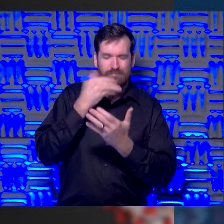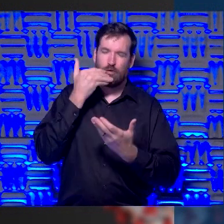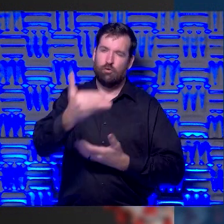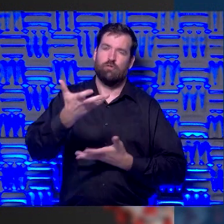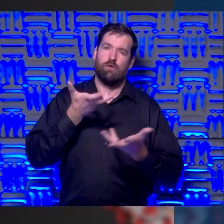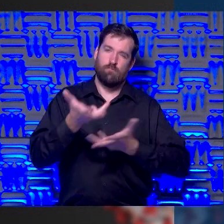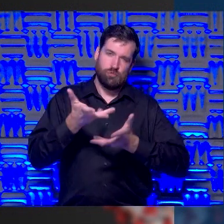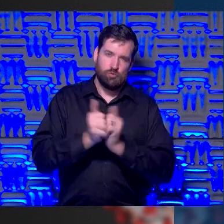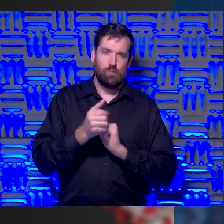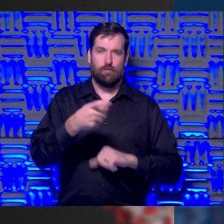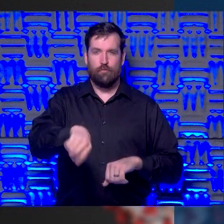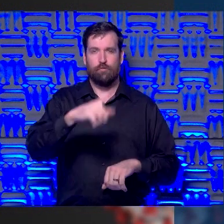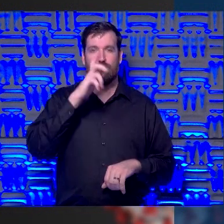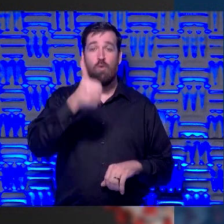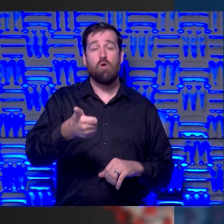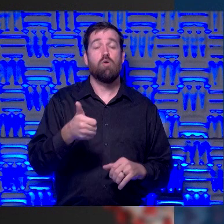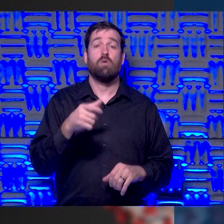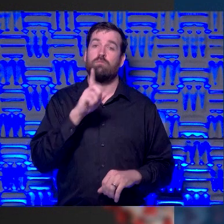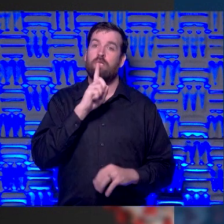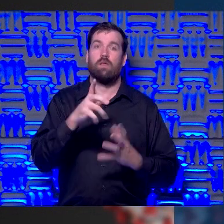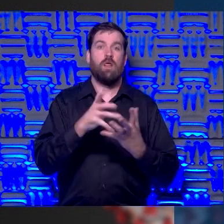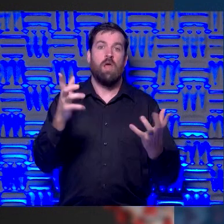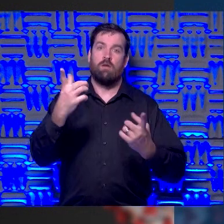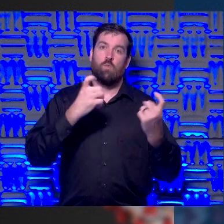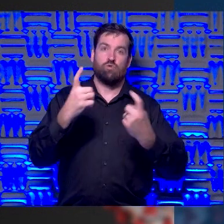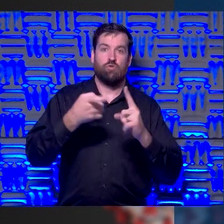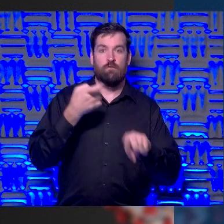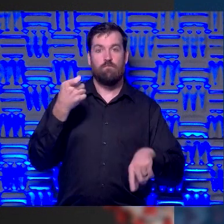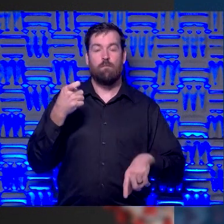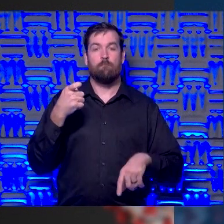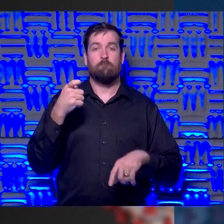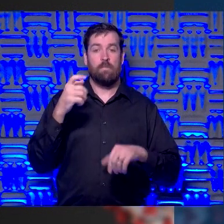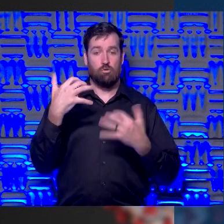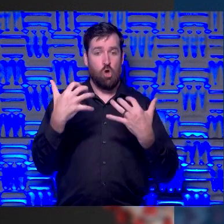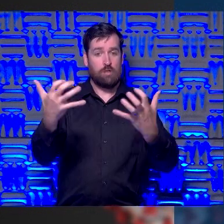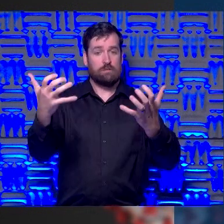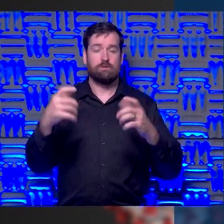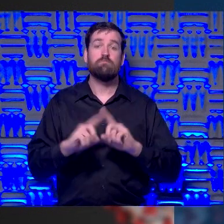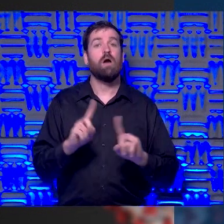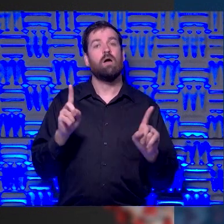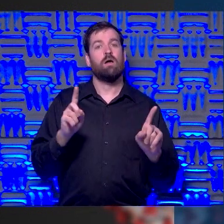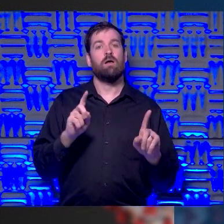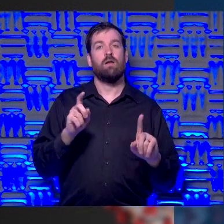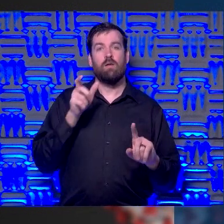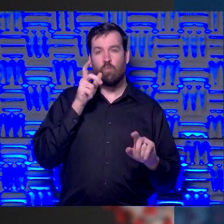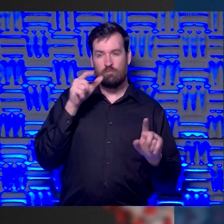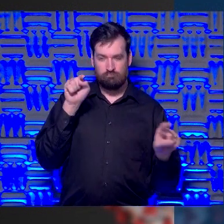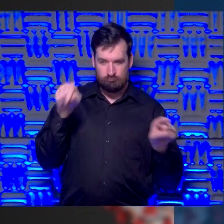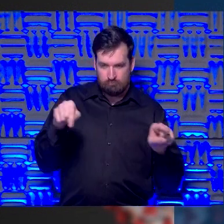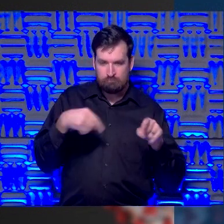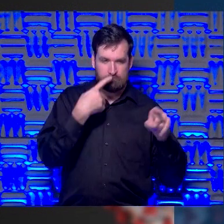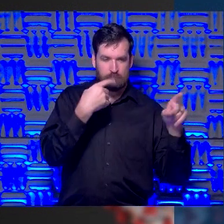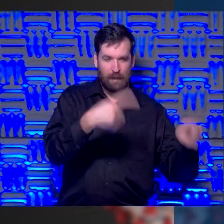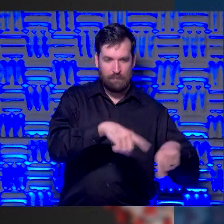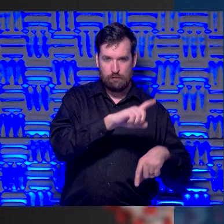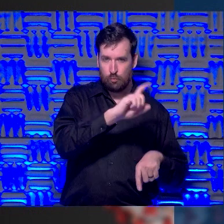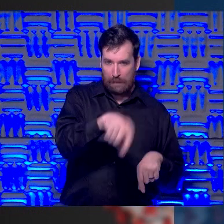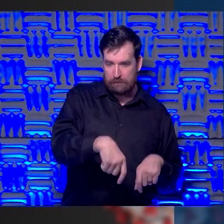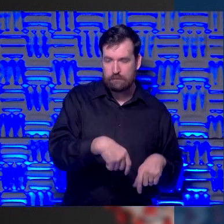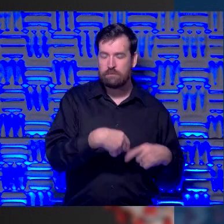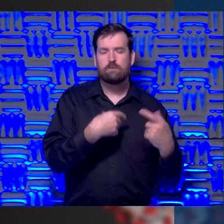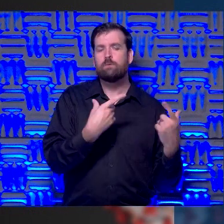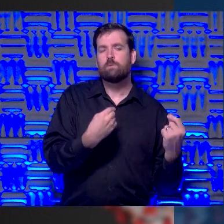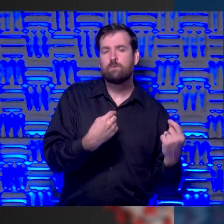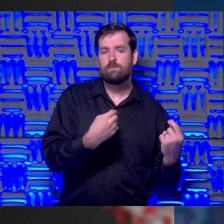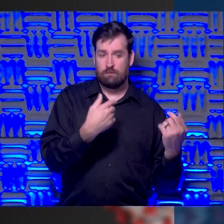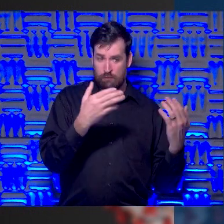conversation with her. And tomorrow, really a lot of questions from our listening audience, but we'll be kind of hearing both about what's happened in Texas, what are they doing, where